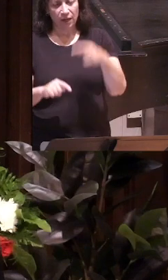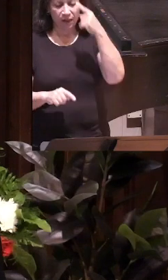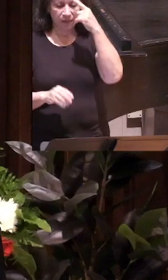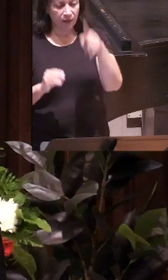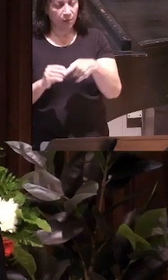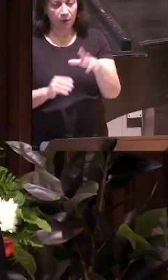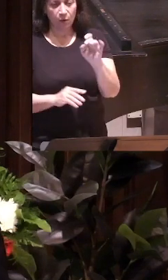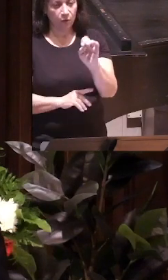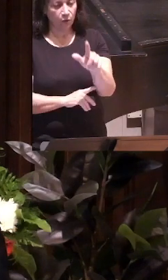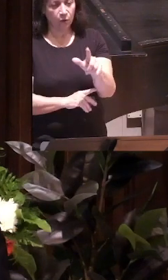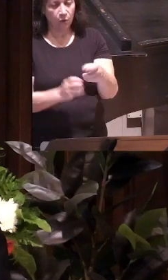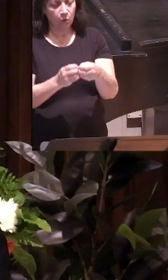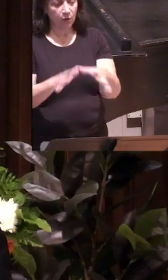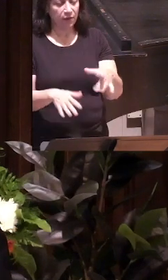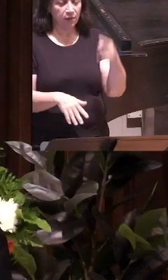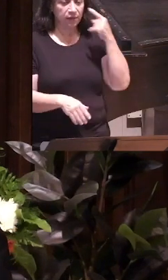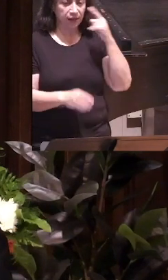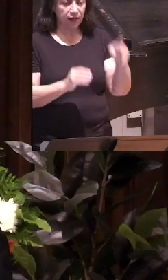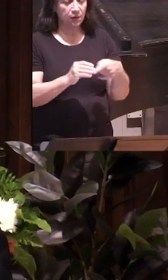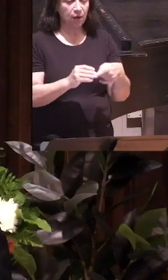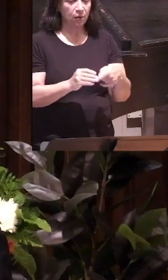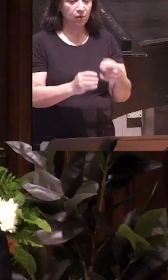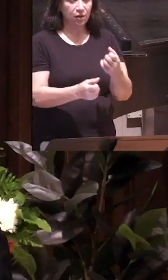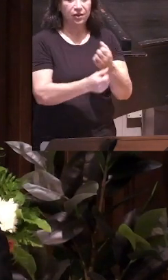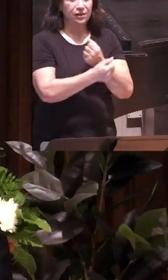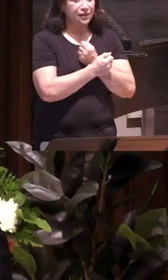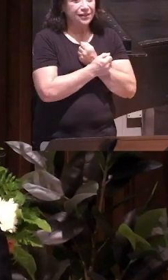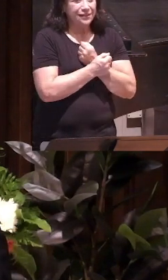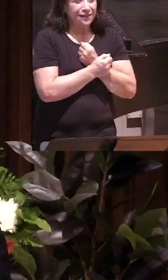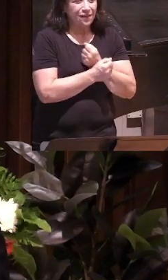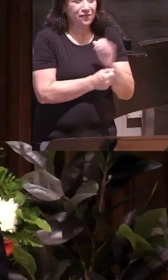Earl without thinking about the love of his life,